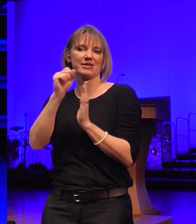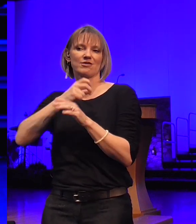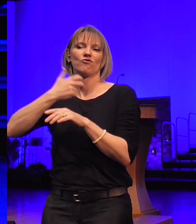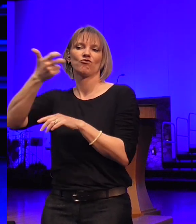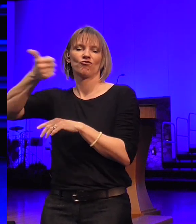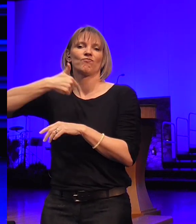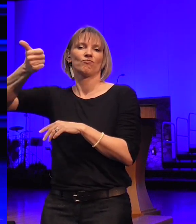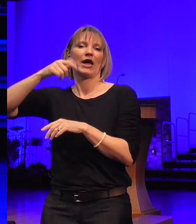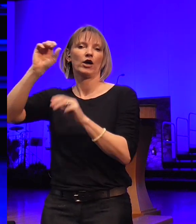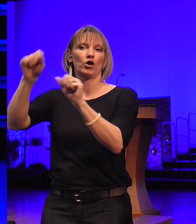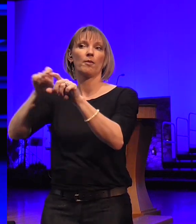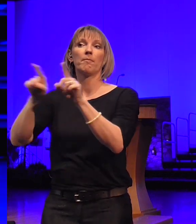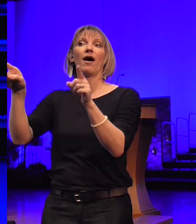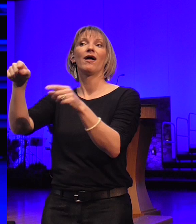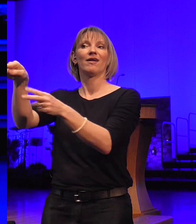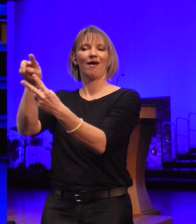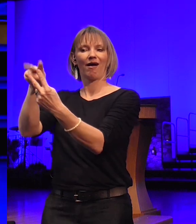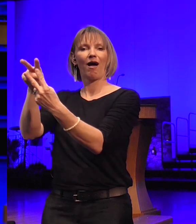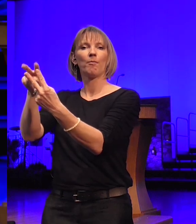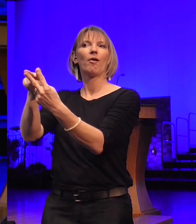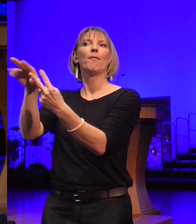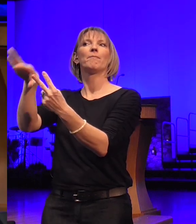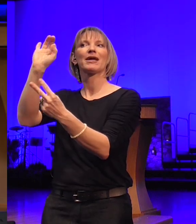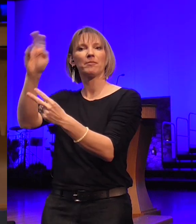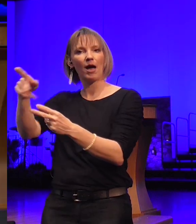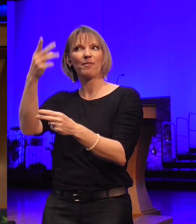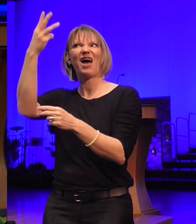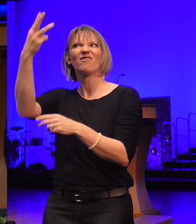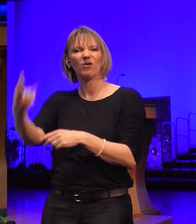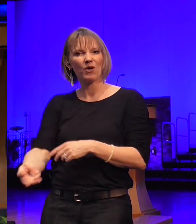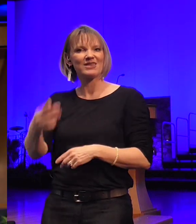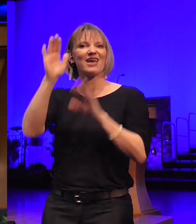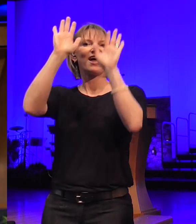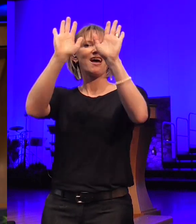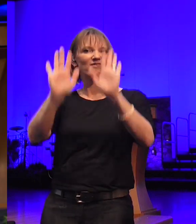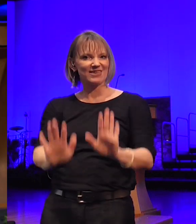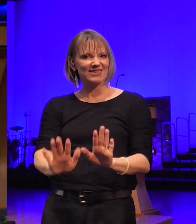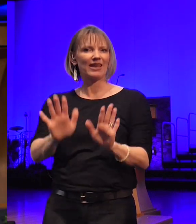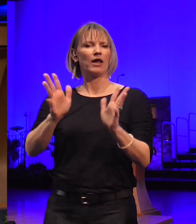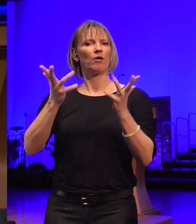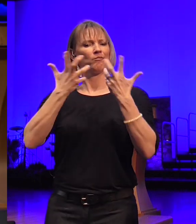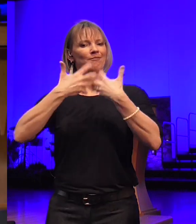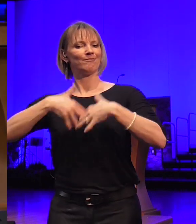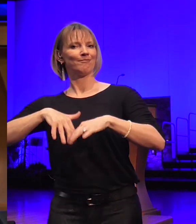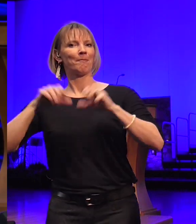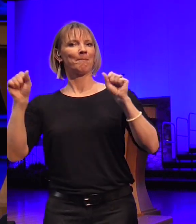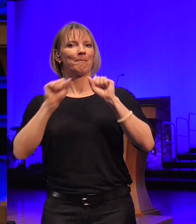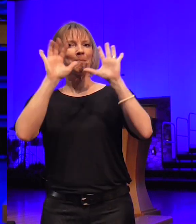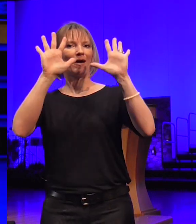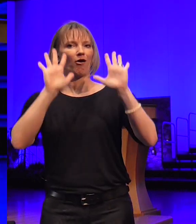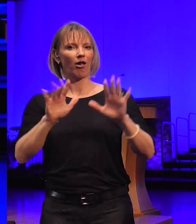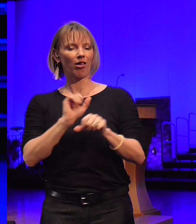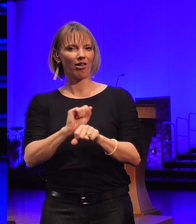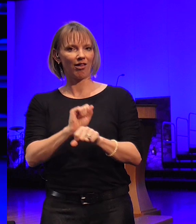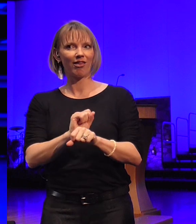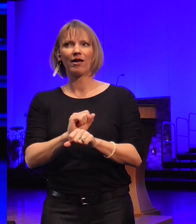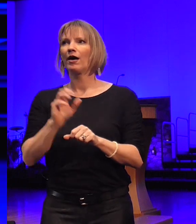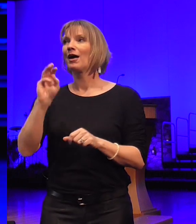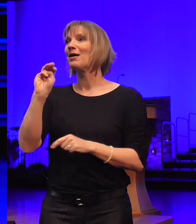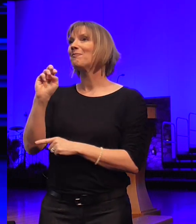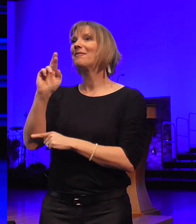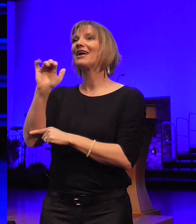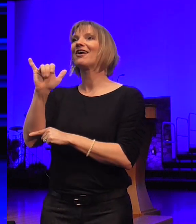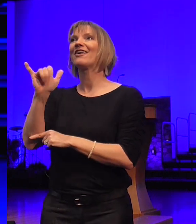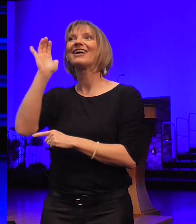up every Wednesday, every Sunday. What a synchronistic miracle. Mary, hi Mary, who's